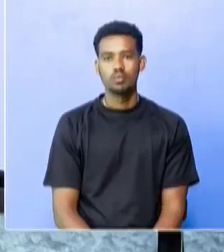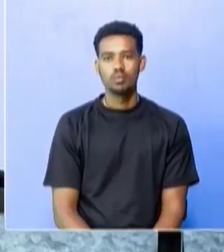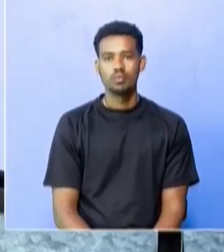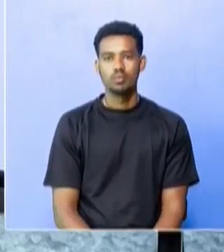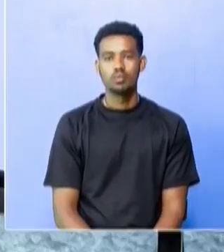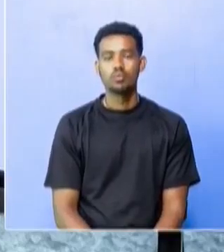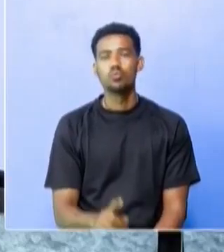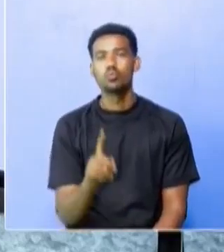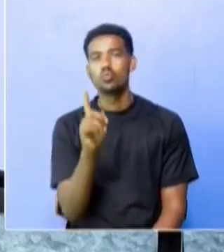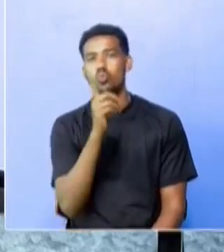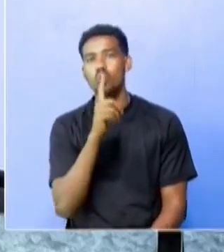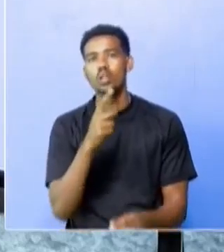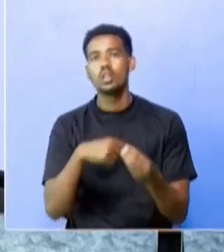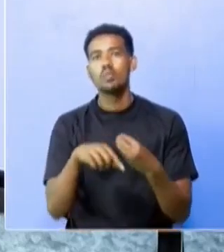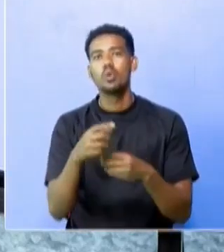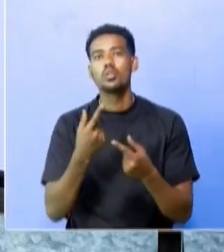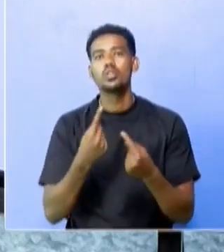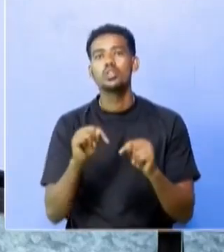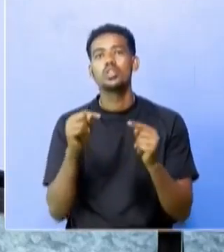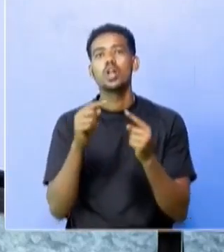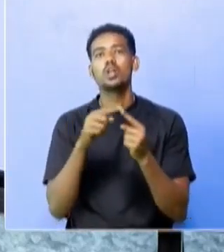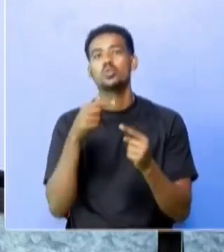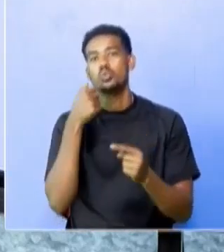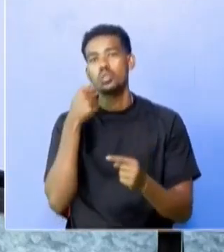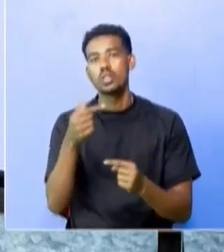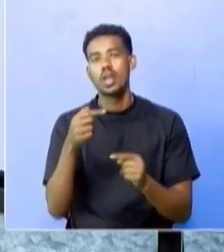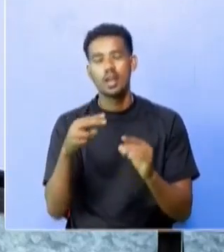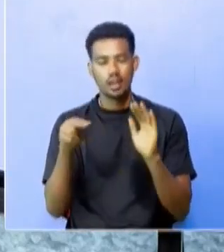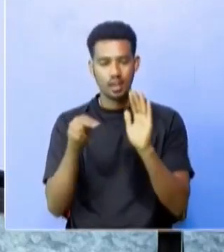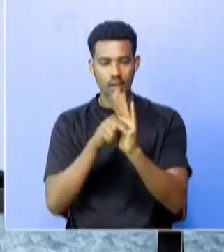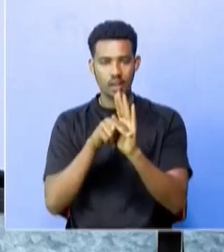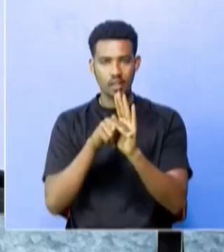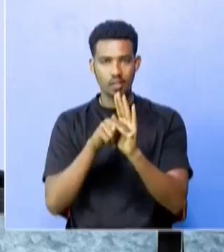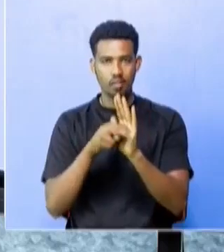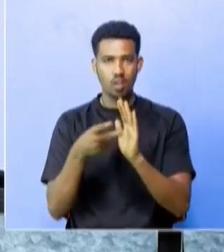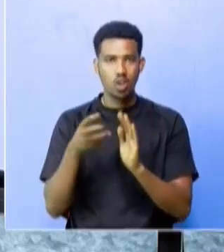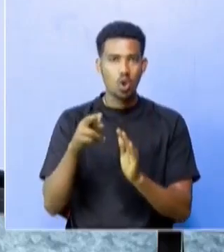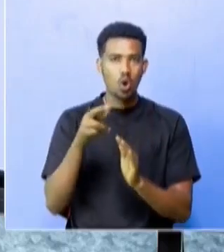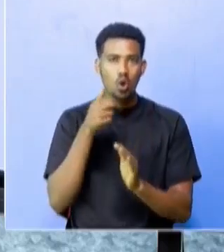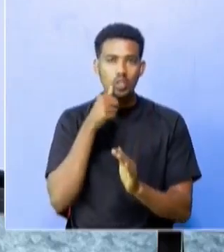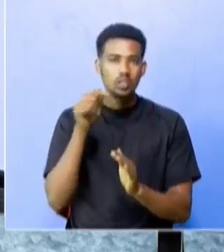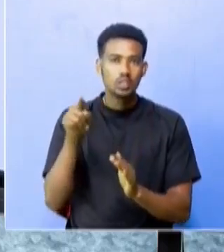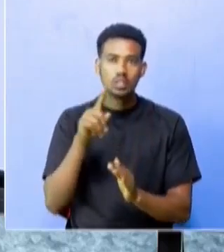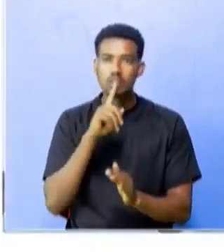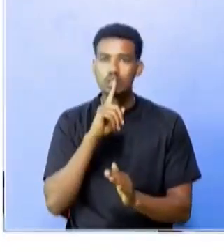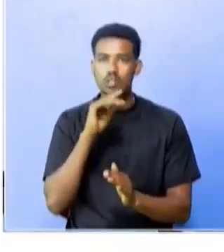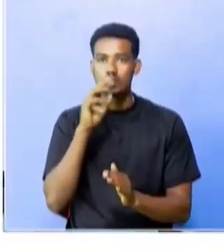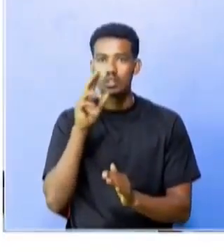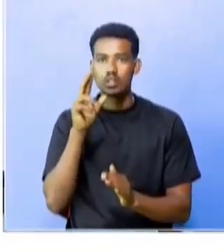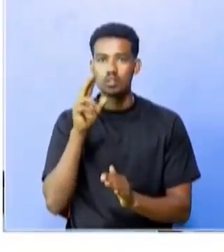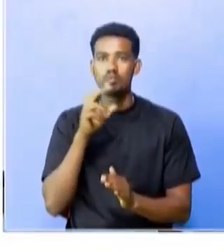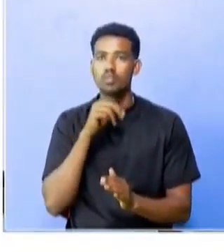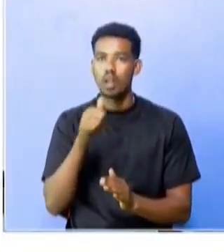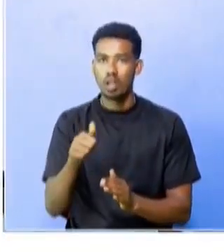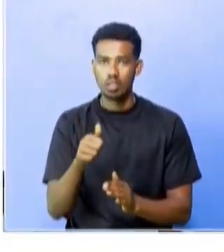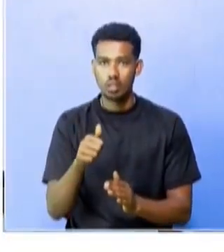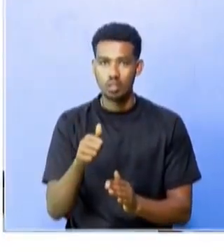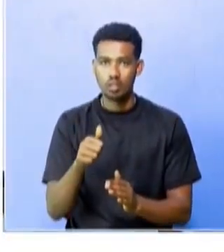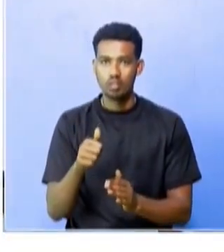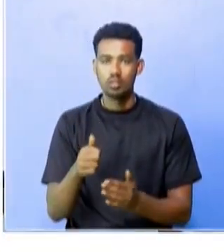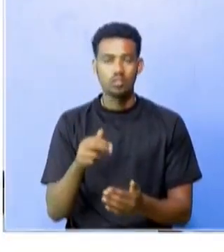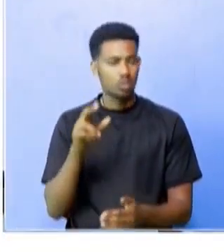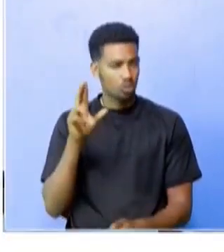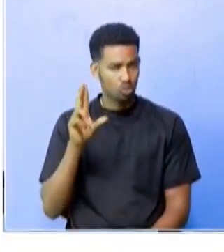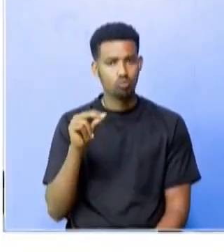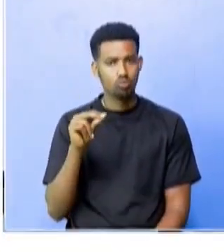What about try to say negative or she's not, for example? No.